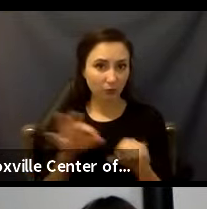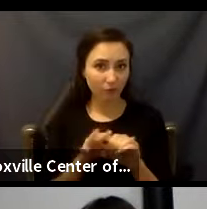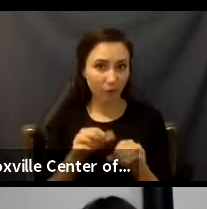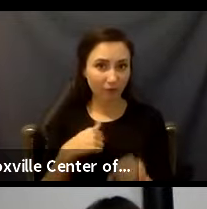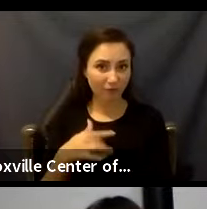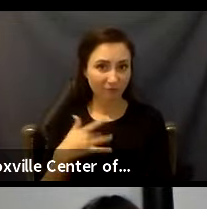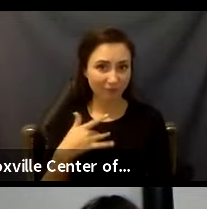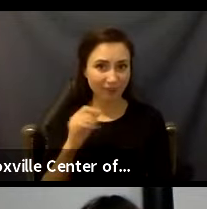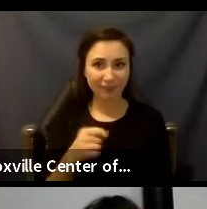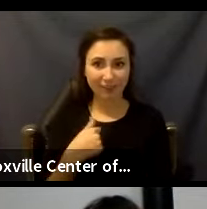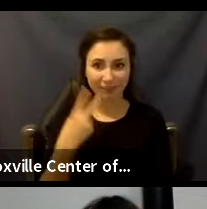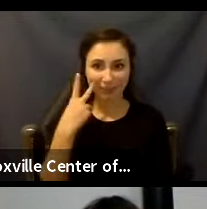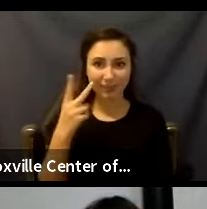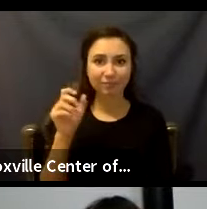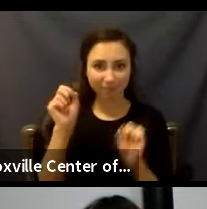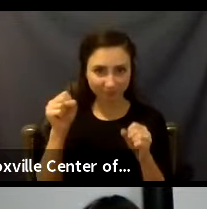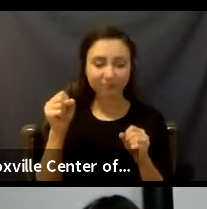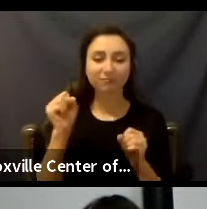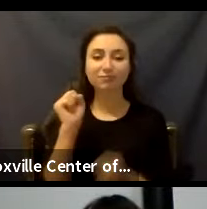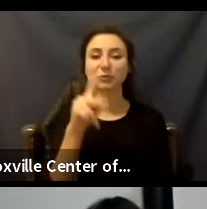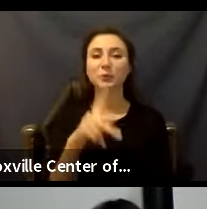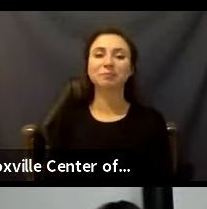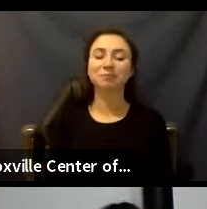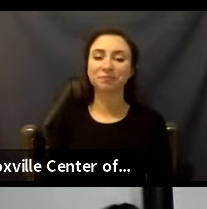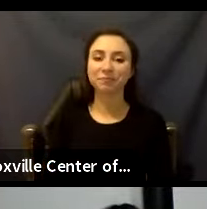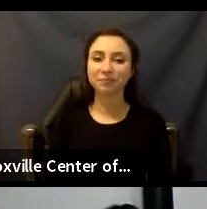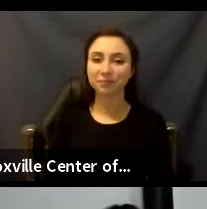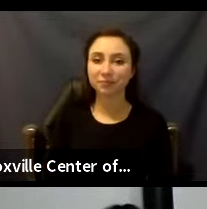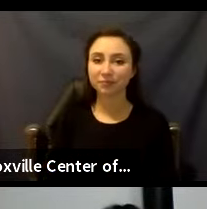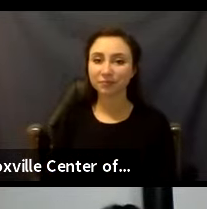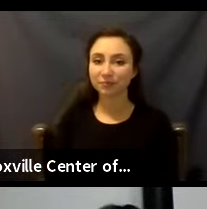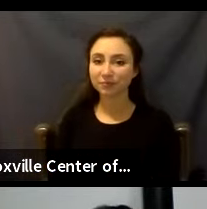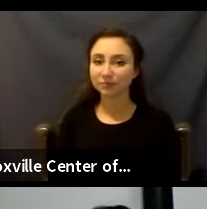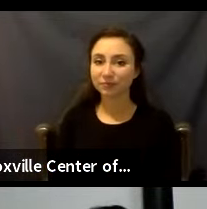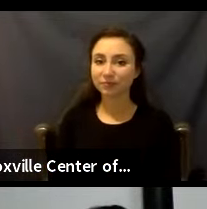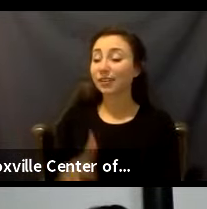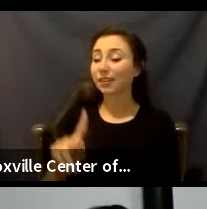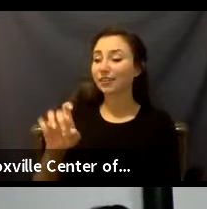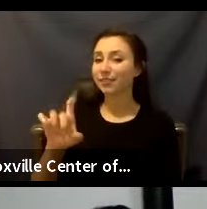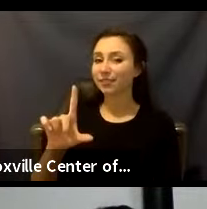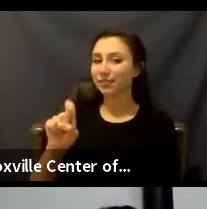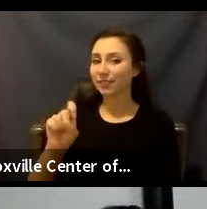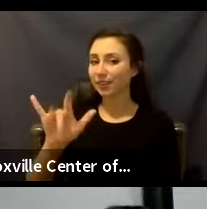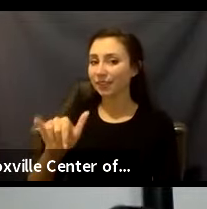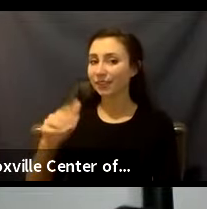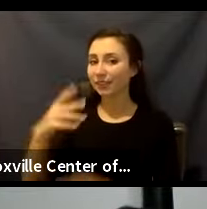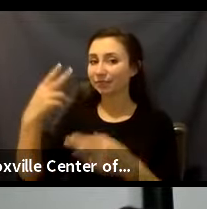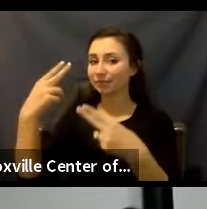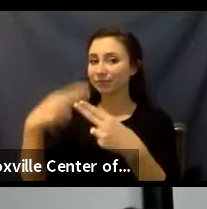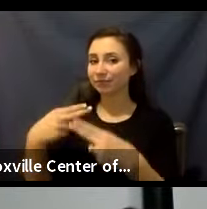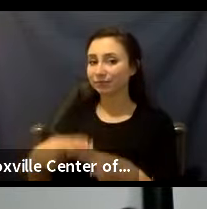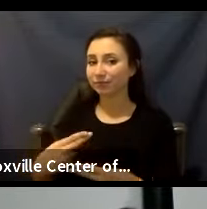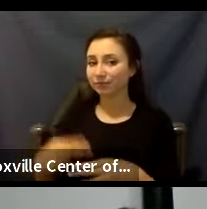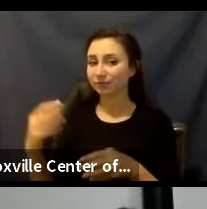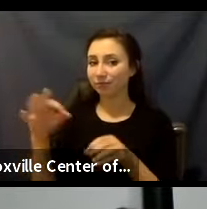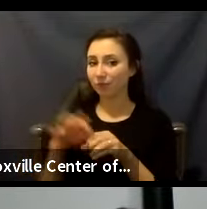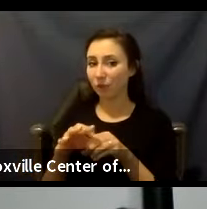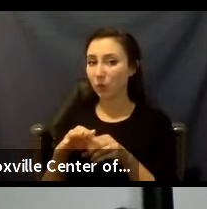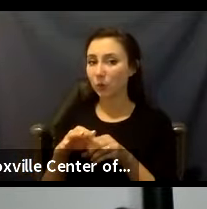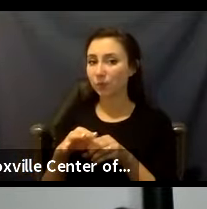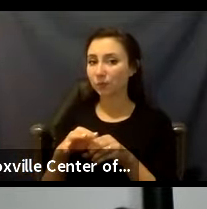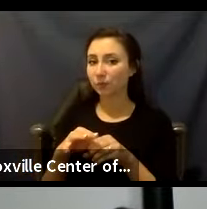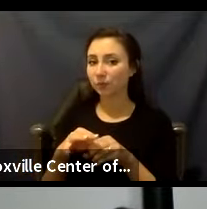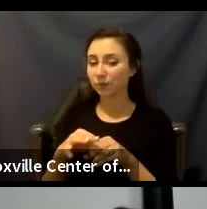sense that it is. I see some nods. Okay. So Kelsey, if you'll go through a roll call